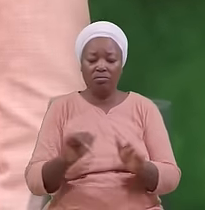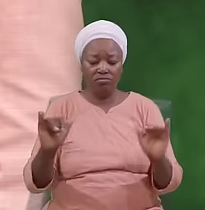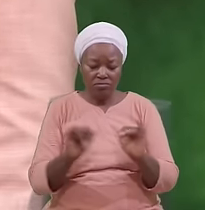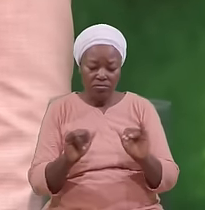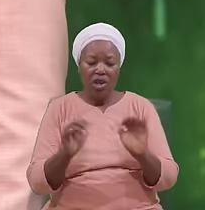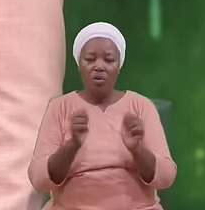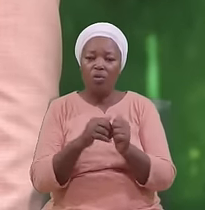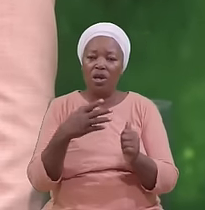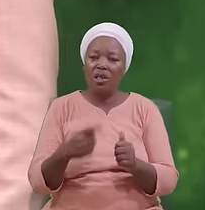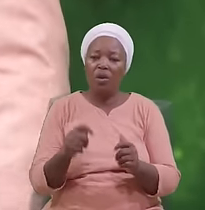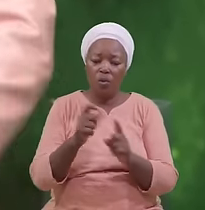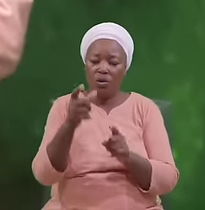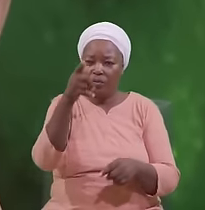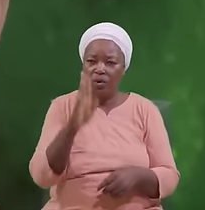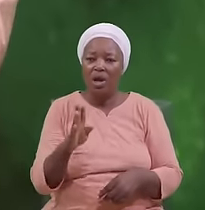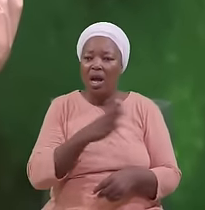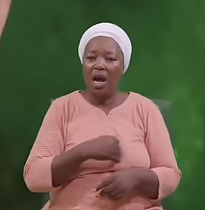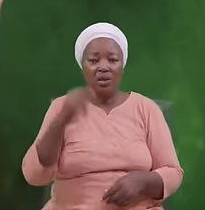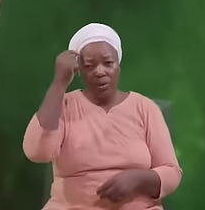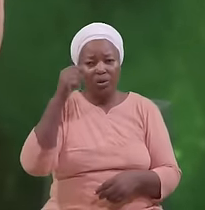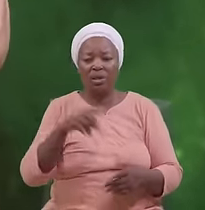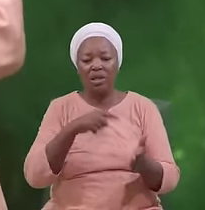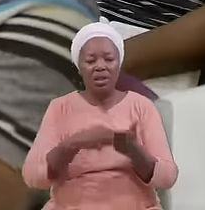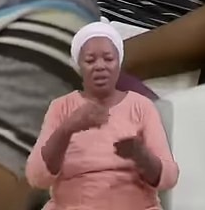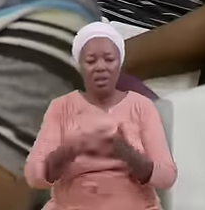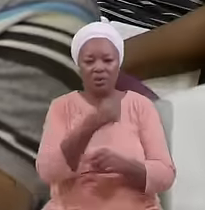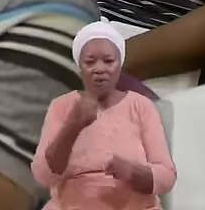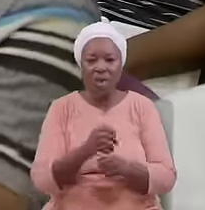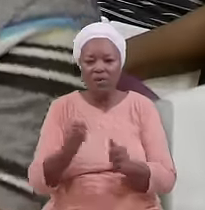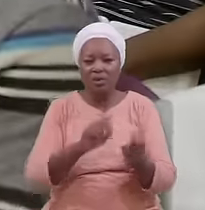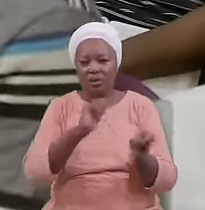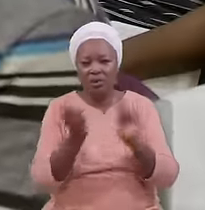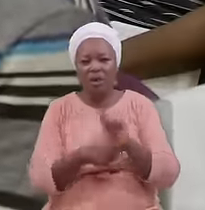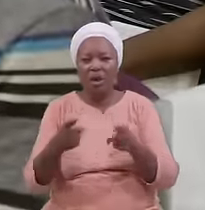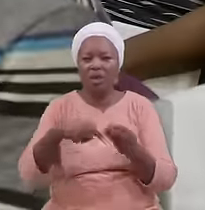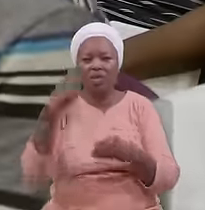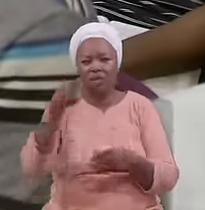thoughts, this year, everything will turn around for the better.